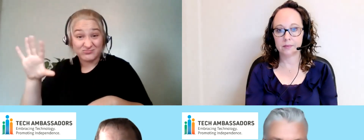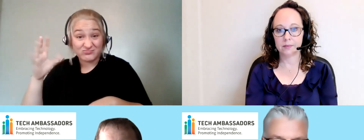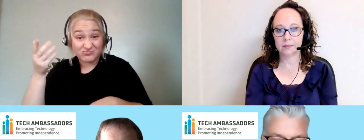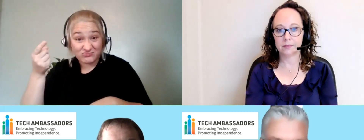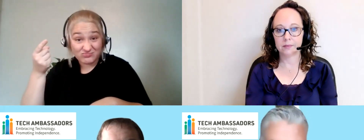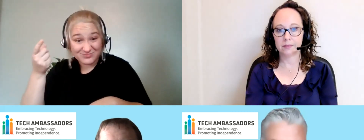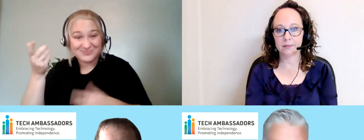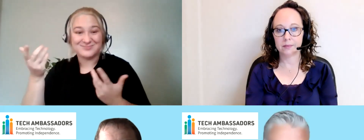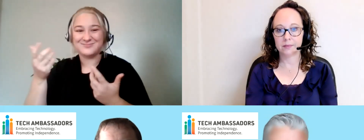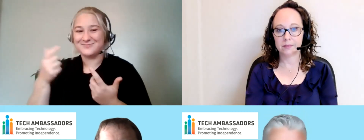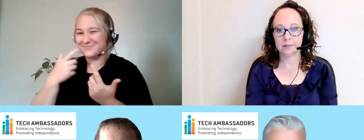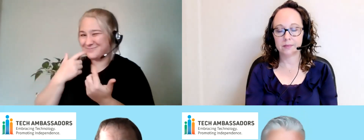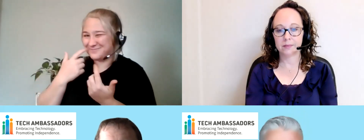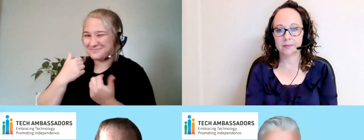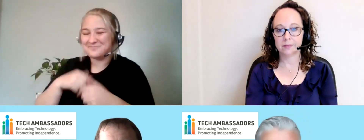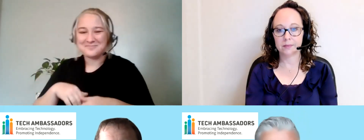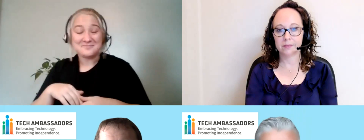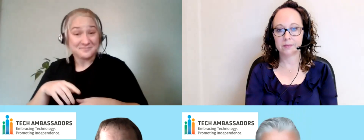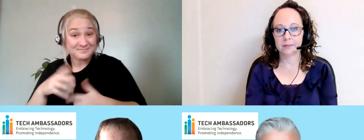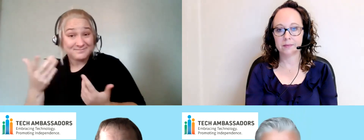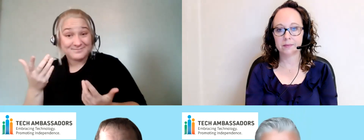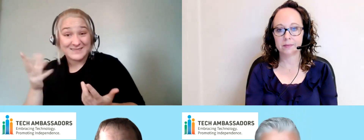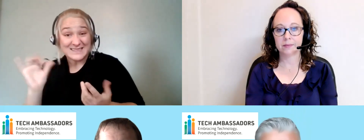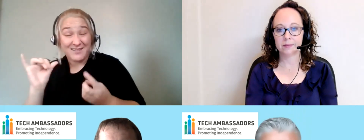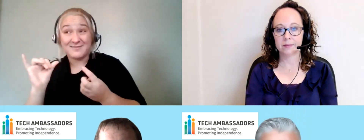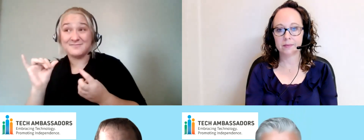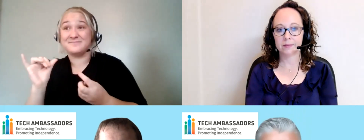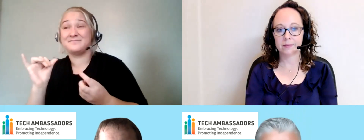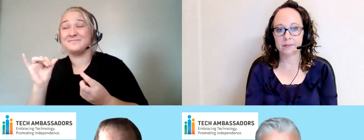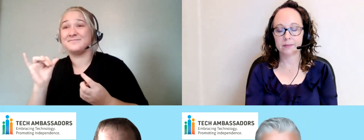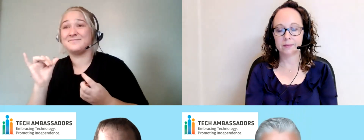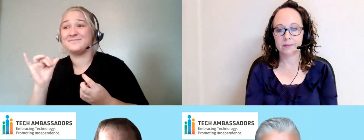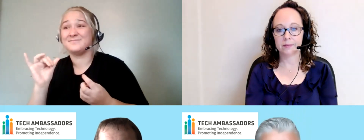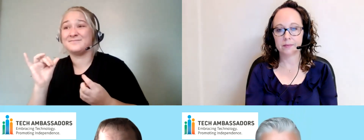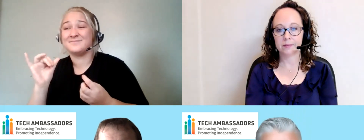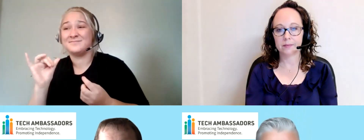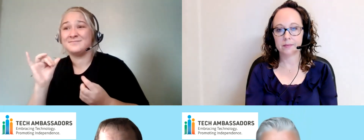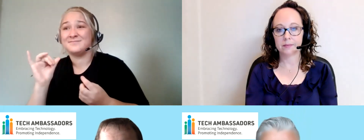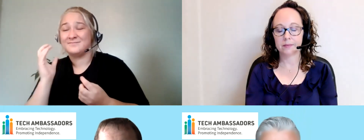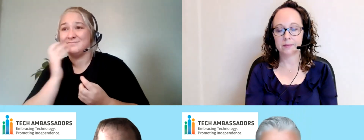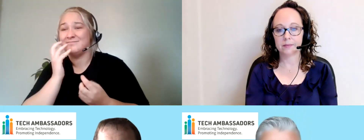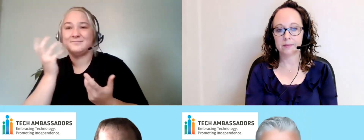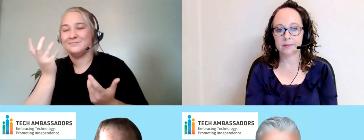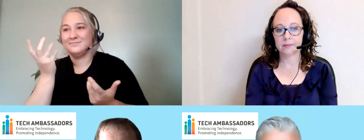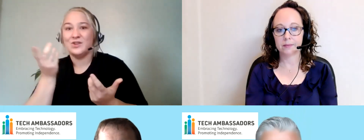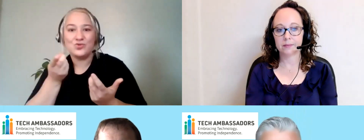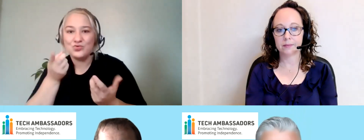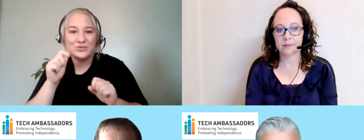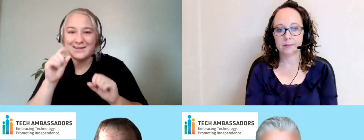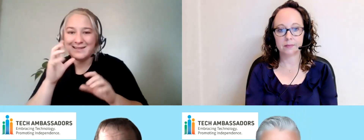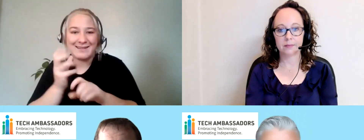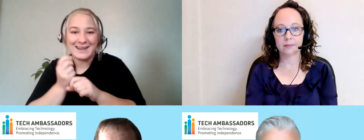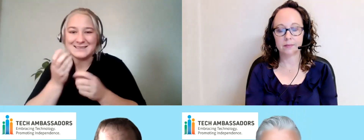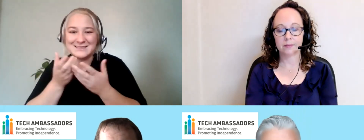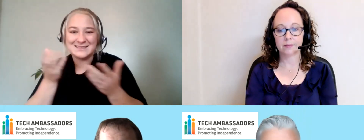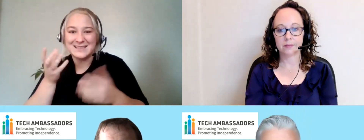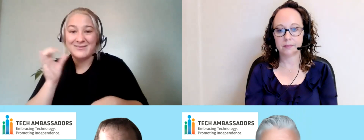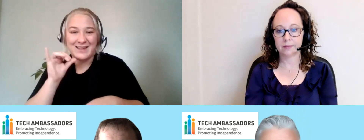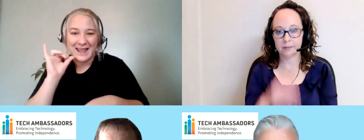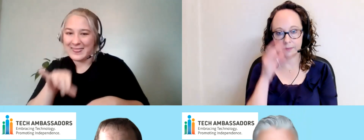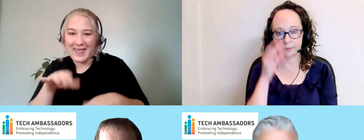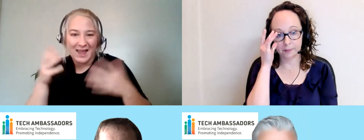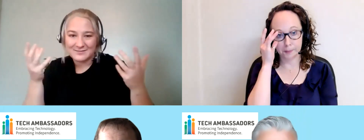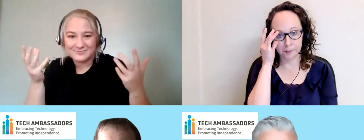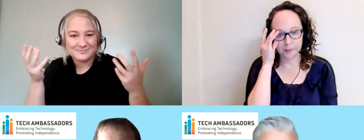and it was like you can get stuff like that